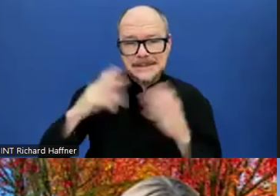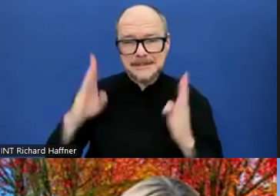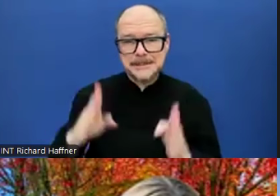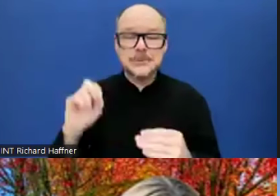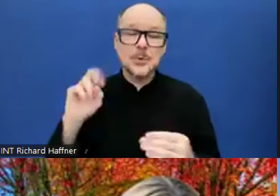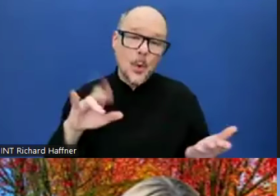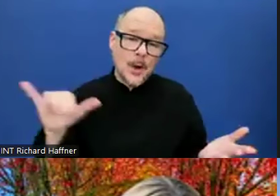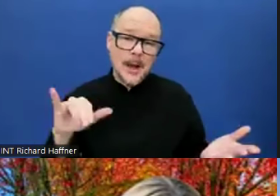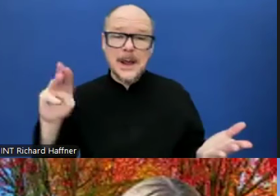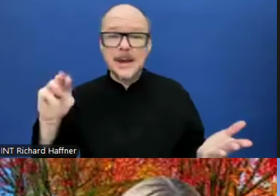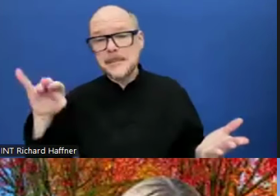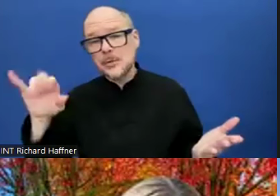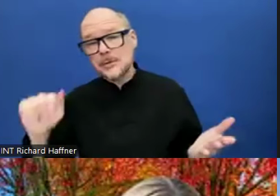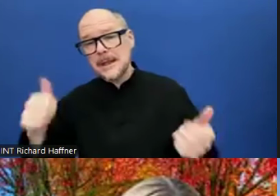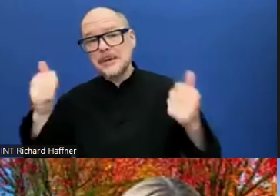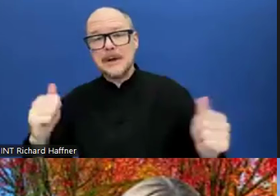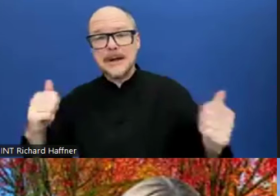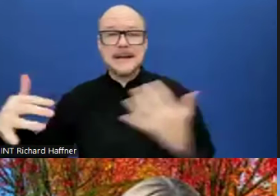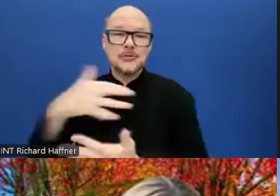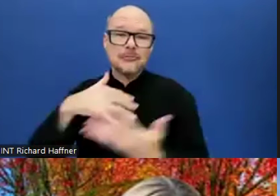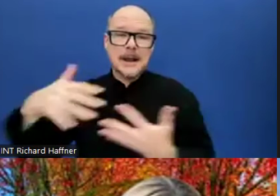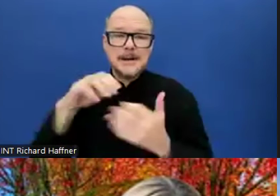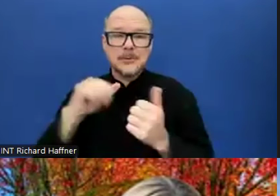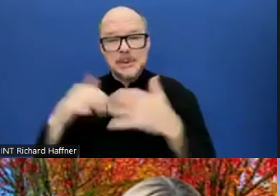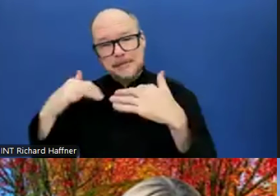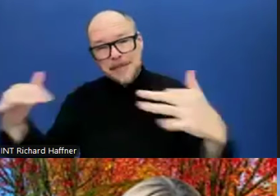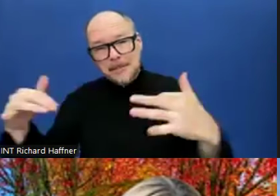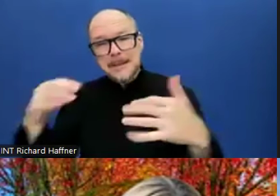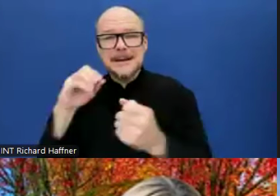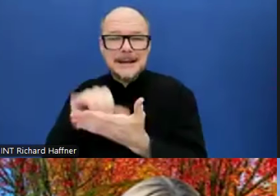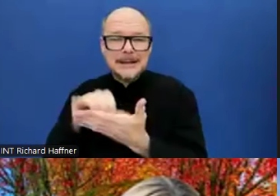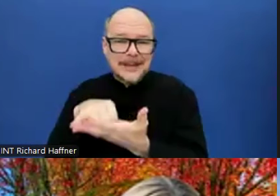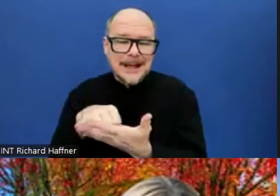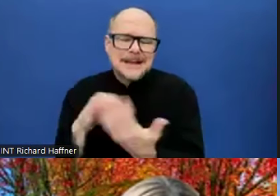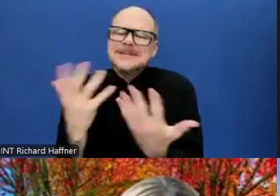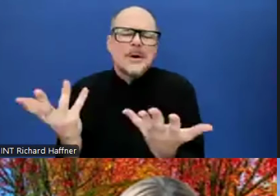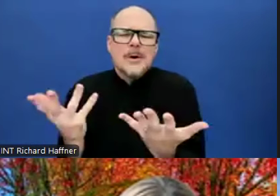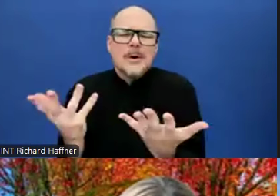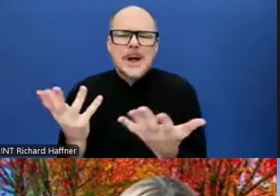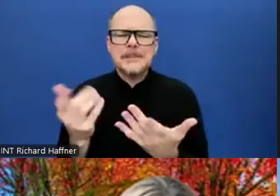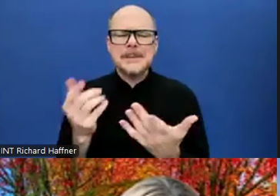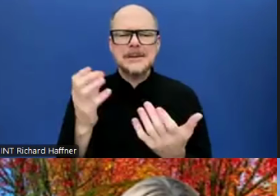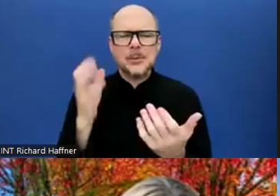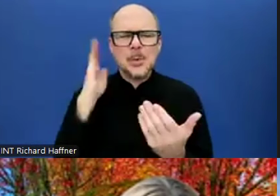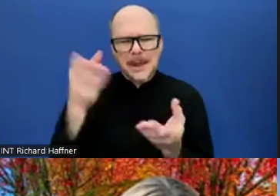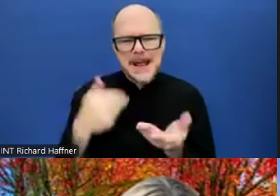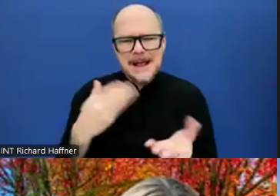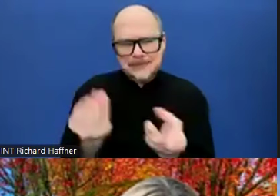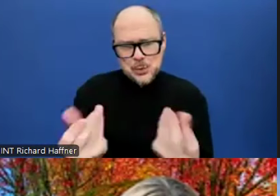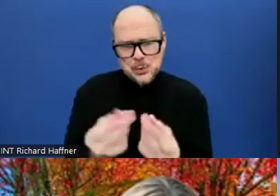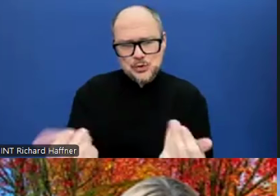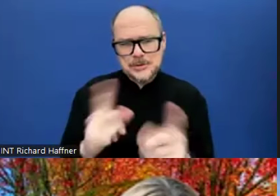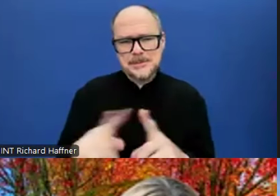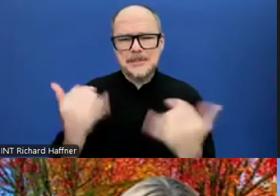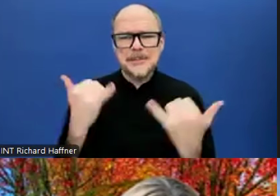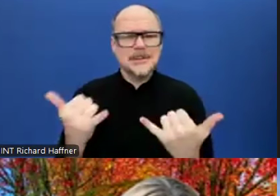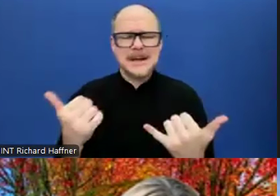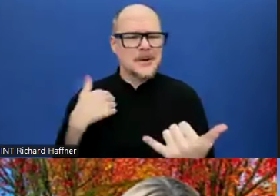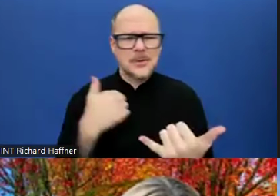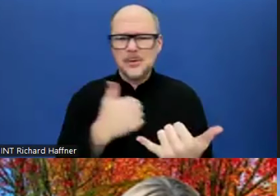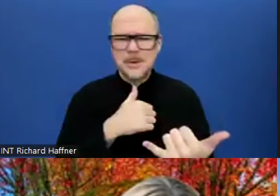find a way to interface with the public and get that people. So in other words, there'll be solutions, right? But at this point, maybe we're not in a